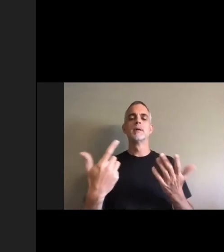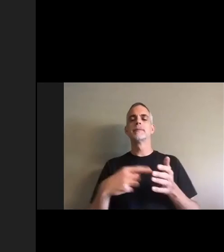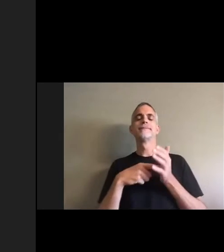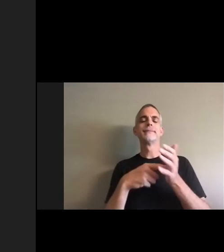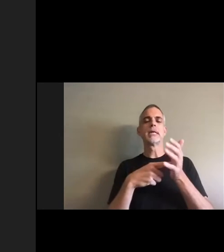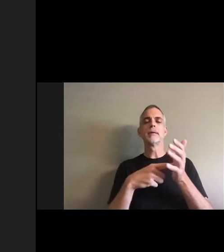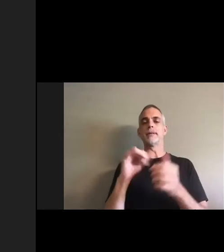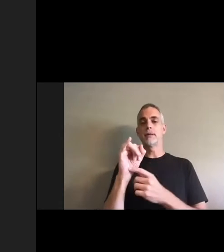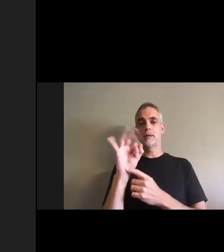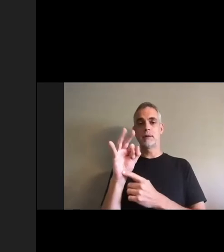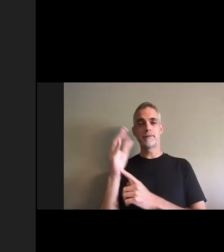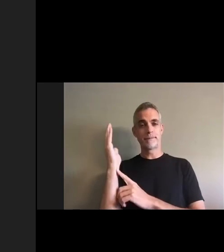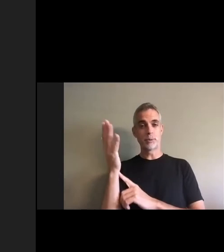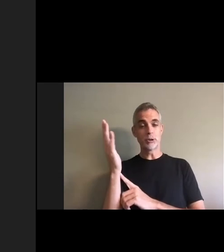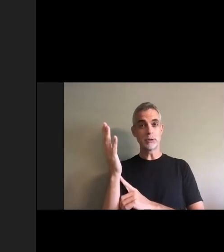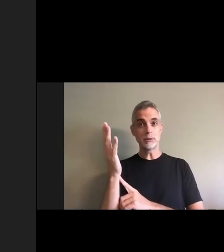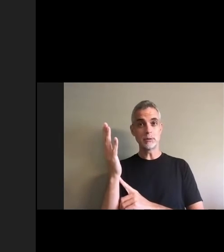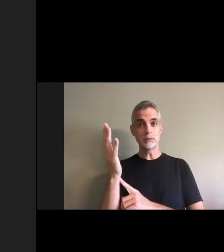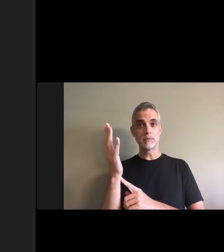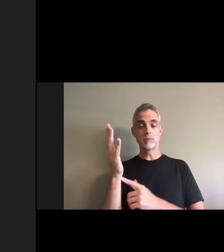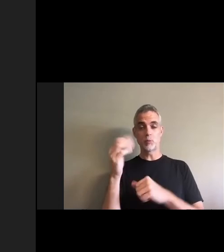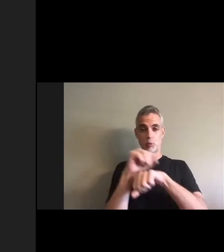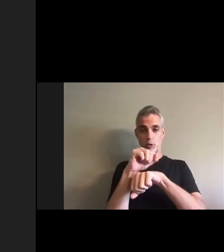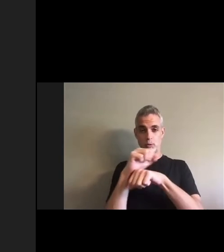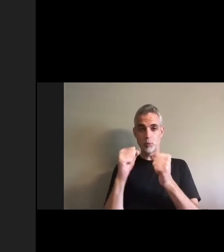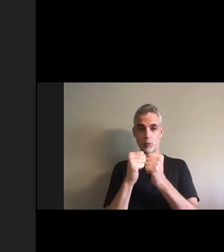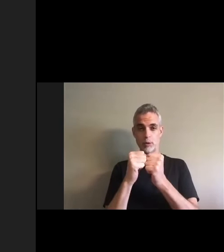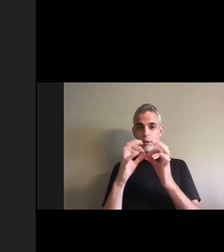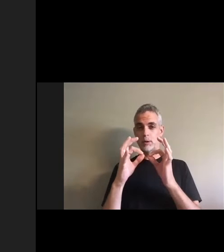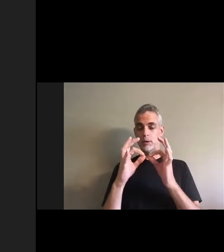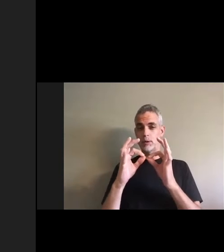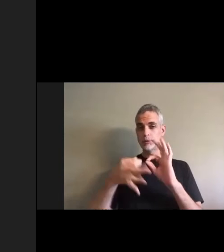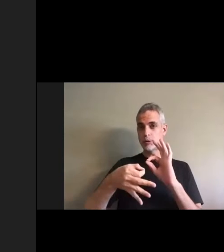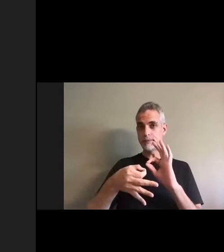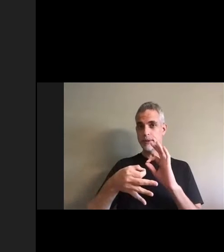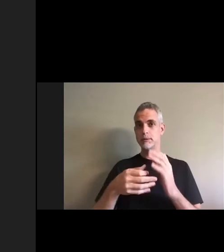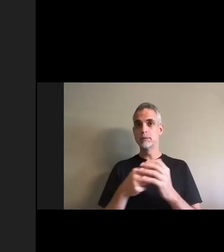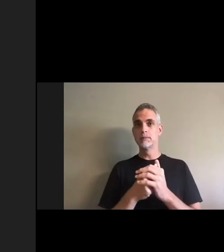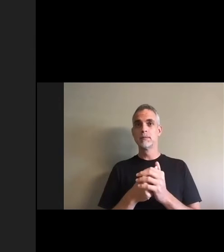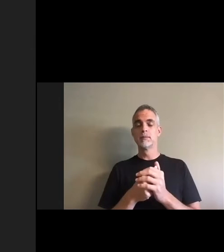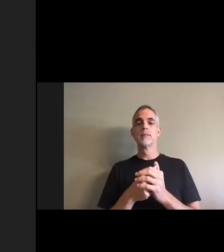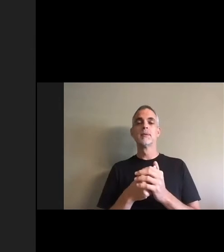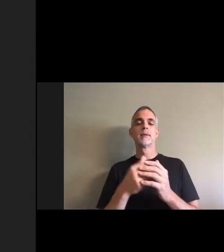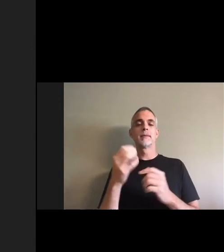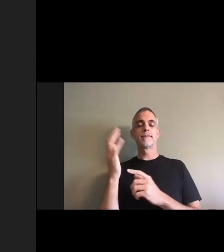on that, it means that if a presenter is working with an interpreter,